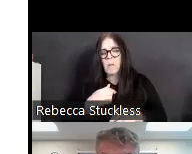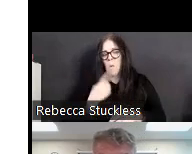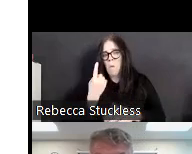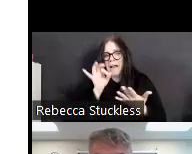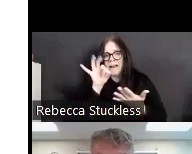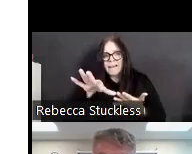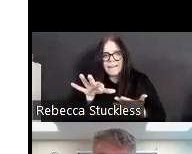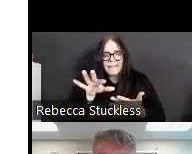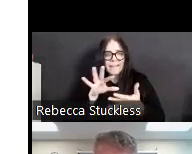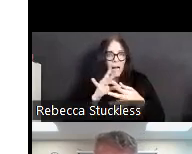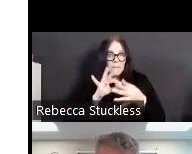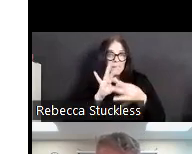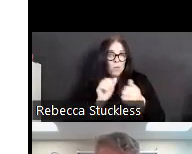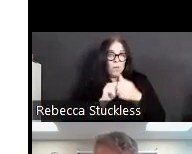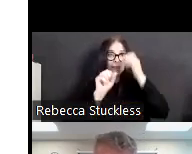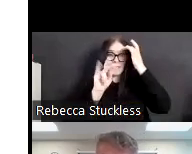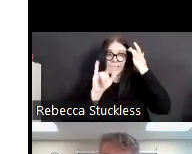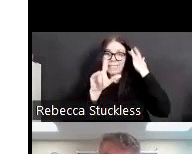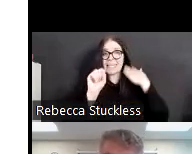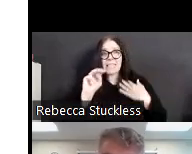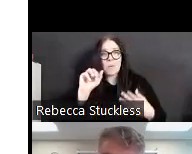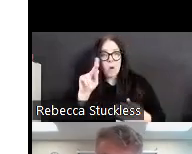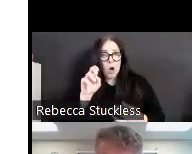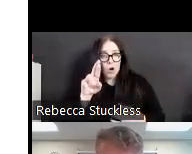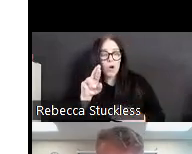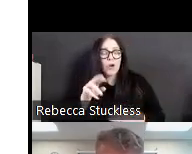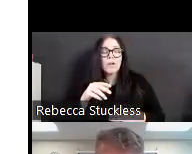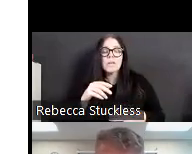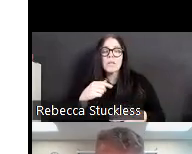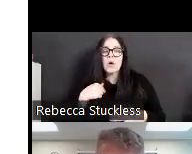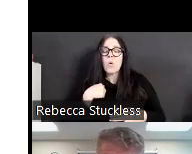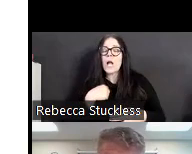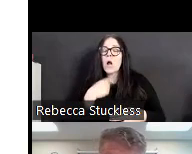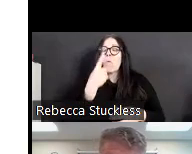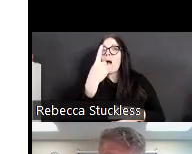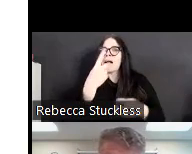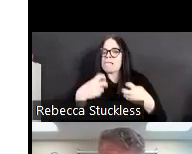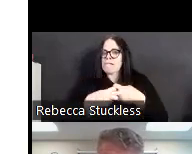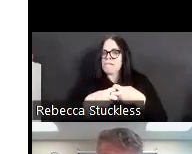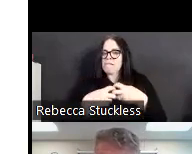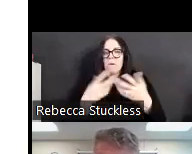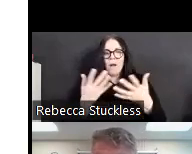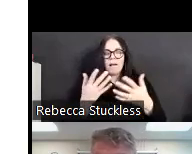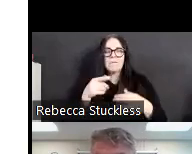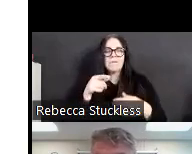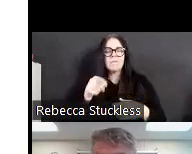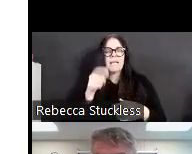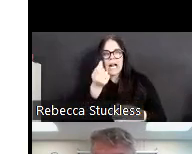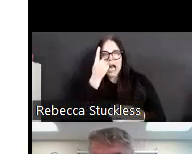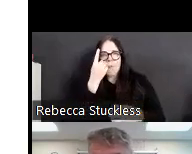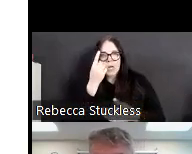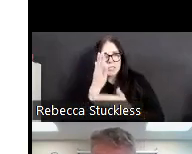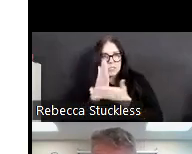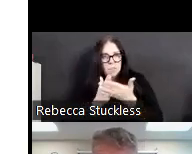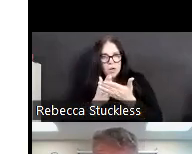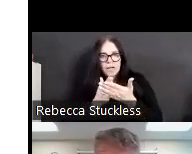regards to skills marker. We find when our students do it, one of the places we run into a little bit of trouble with them is in the comprehension section. You